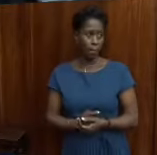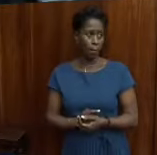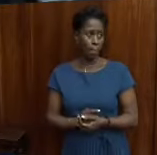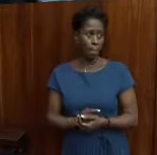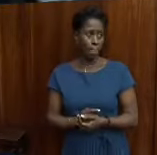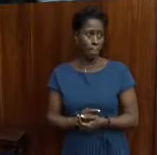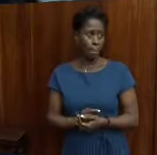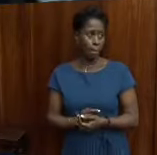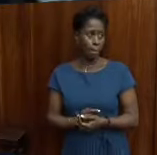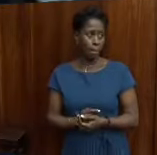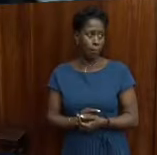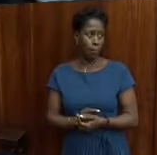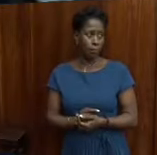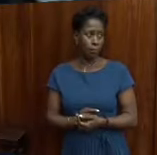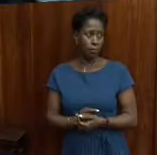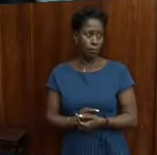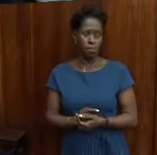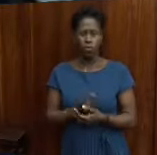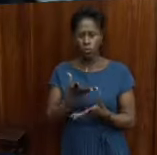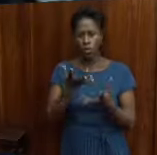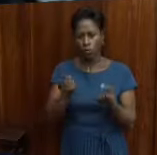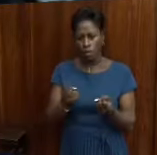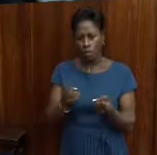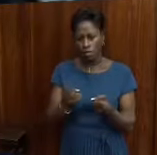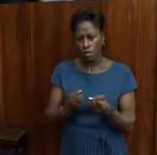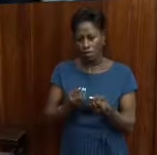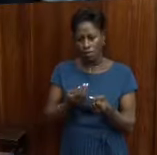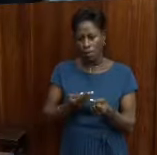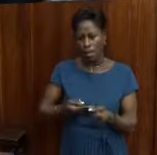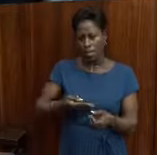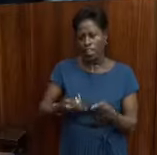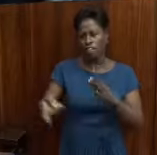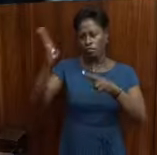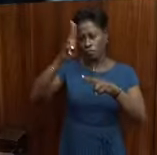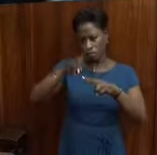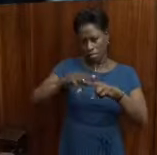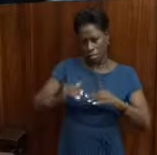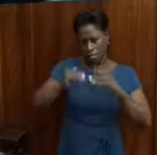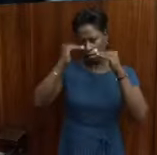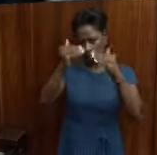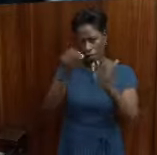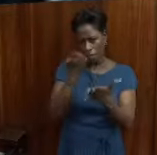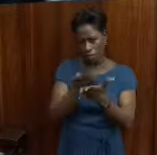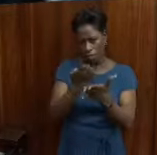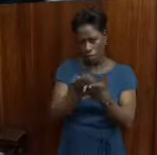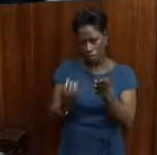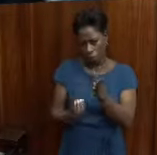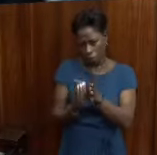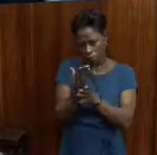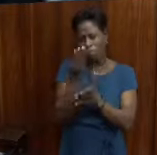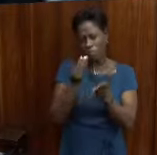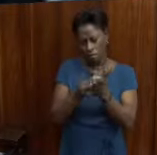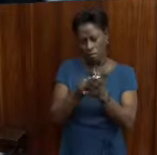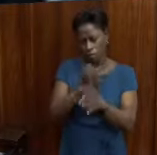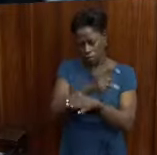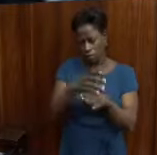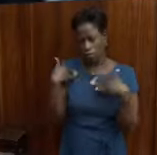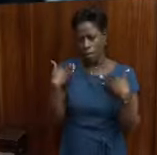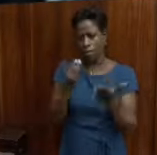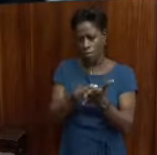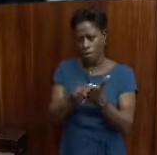achieving sustainable high levels of economic growth that support economic transformation and poverty reduction. 2,